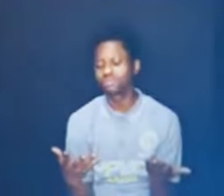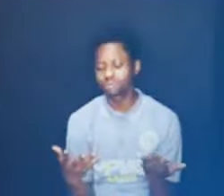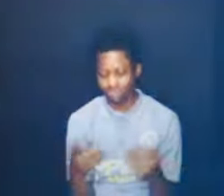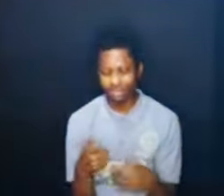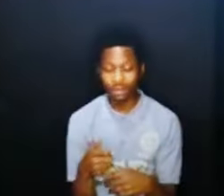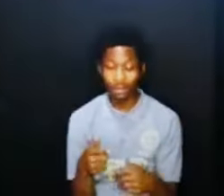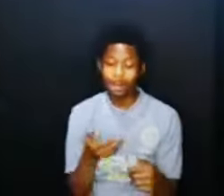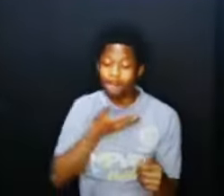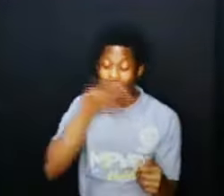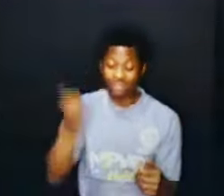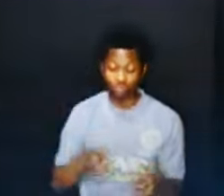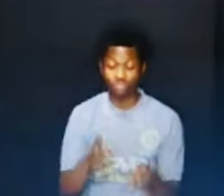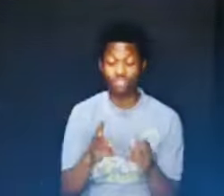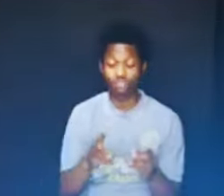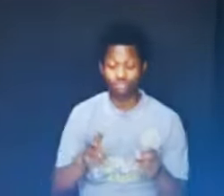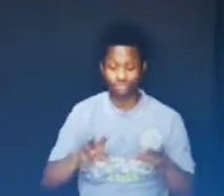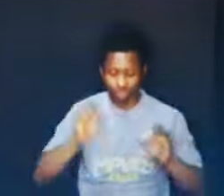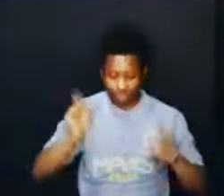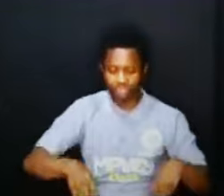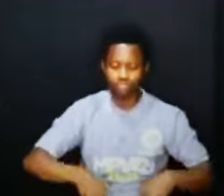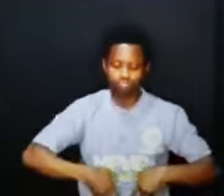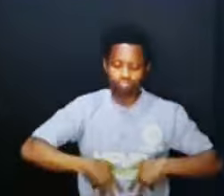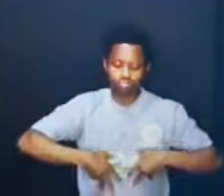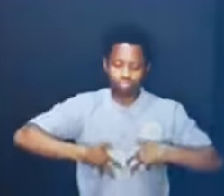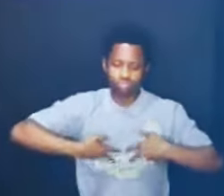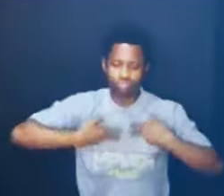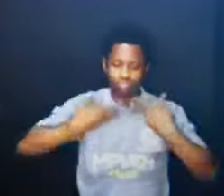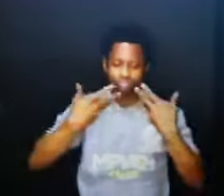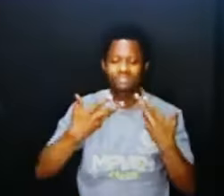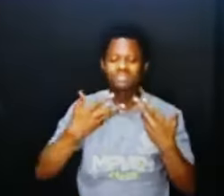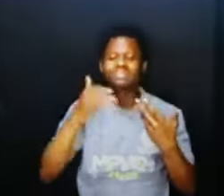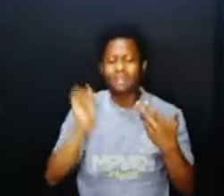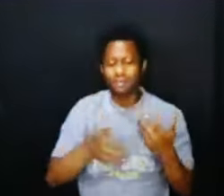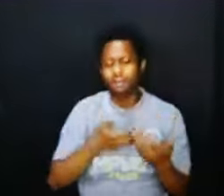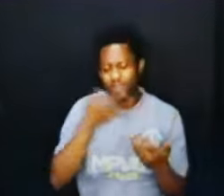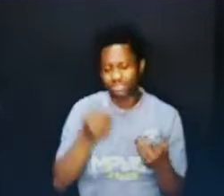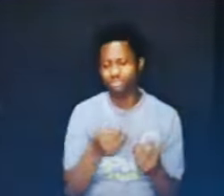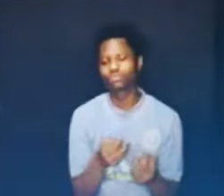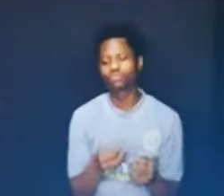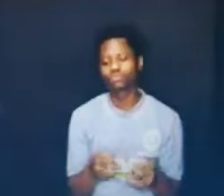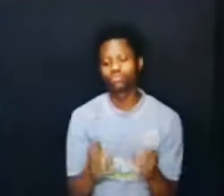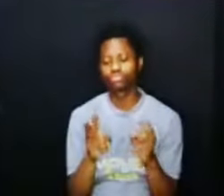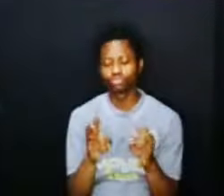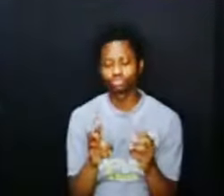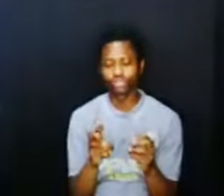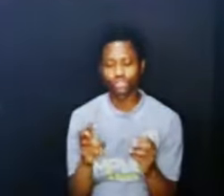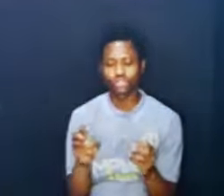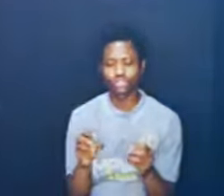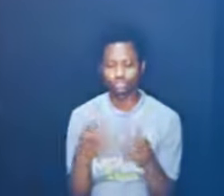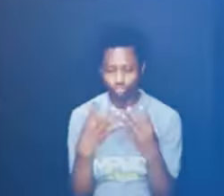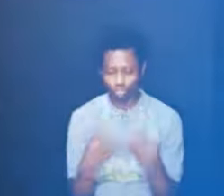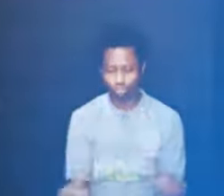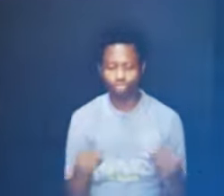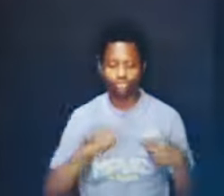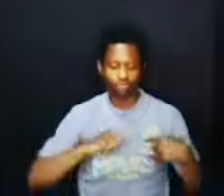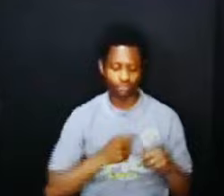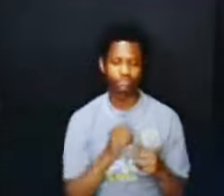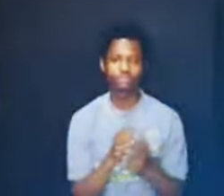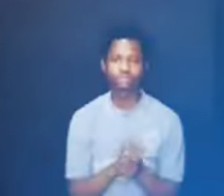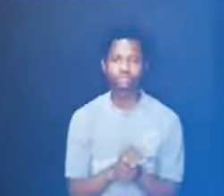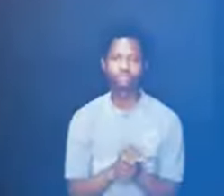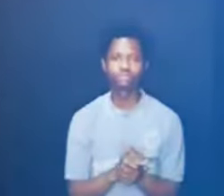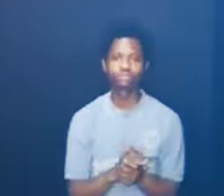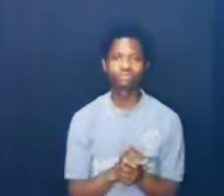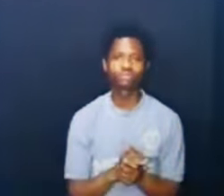no ye di si se kwan pa e se fa so e di ya odi hu anete de bo hu bra no en se ye be pa mwaka. Now